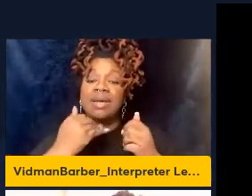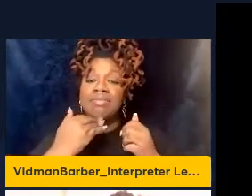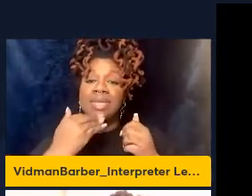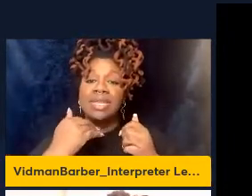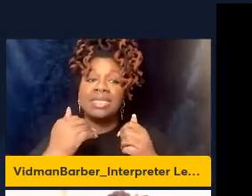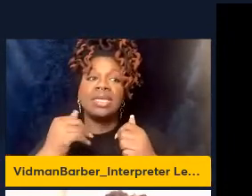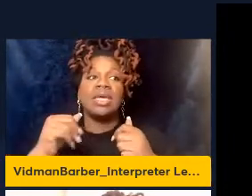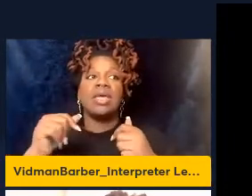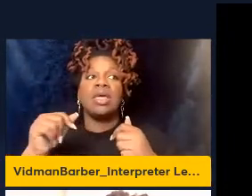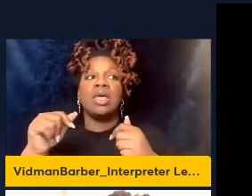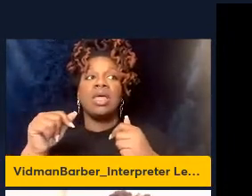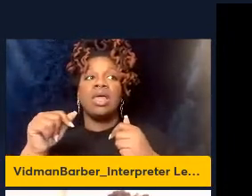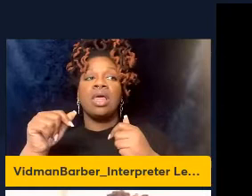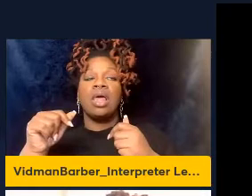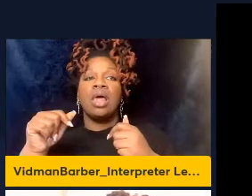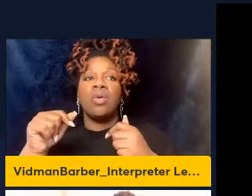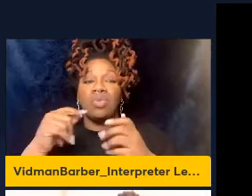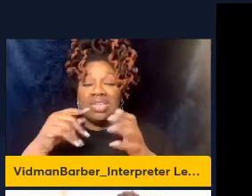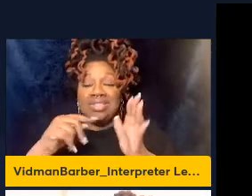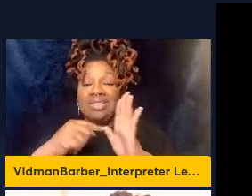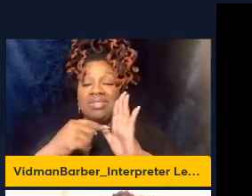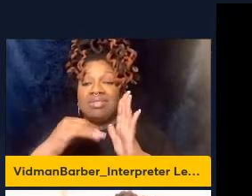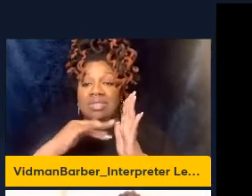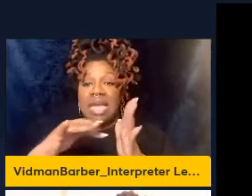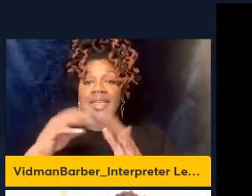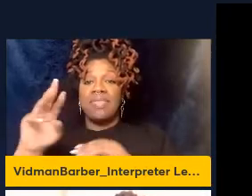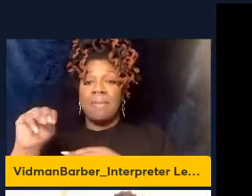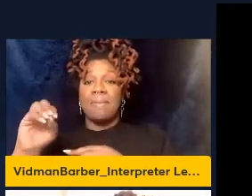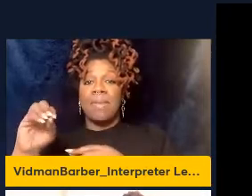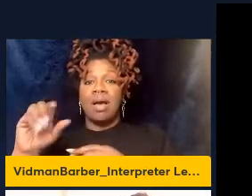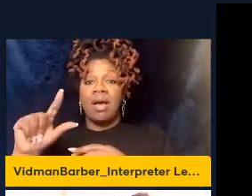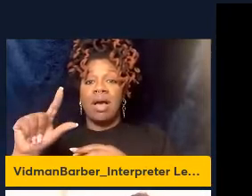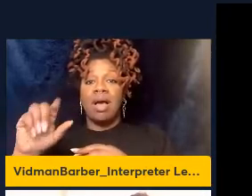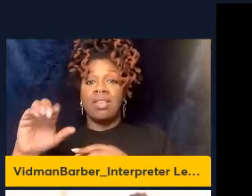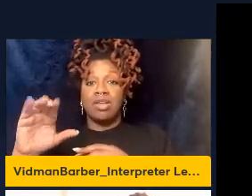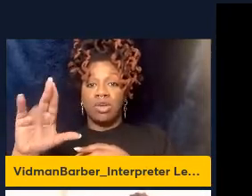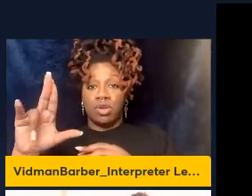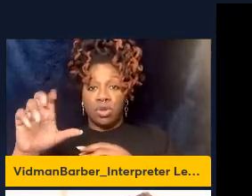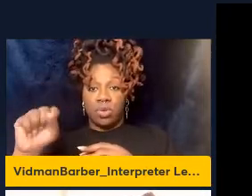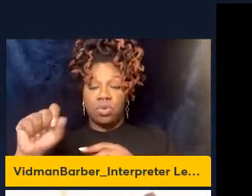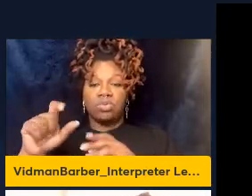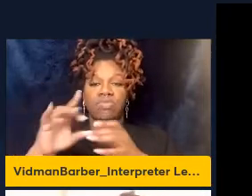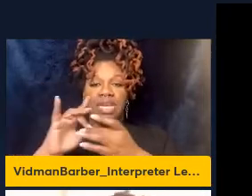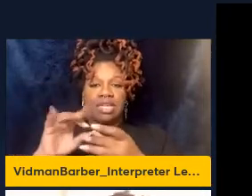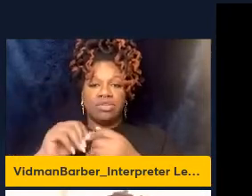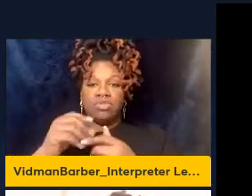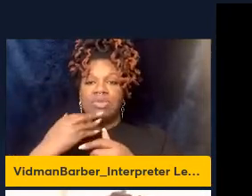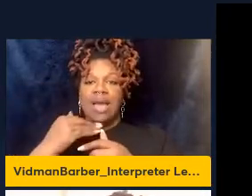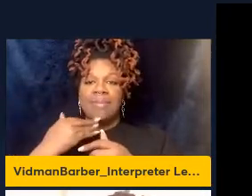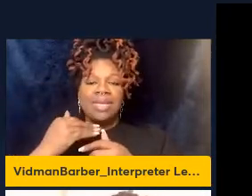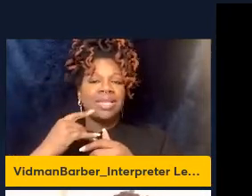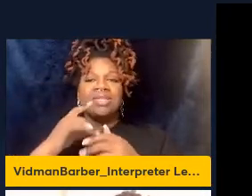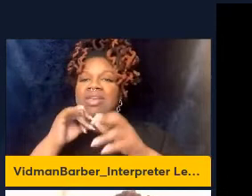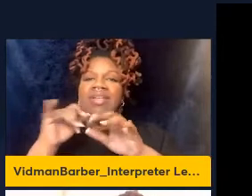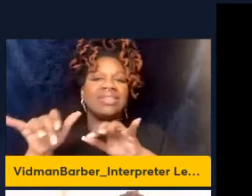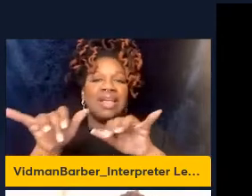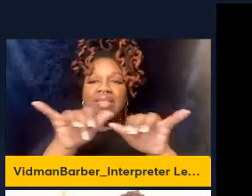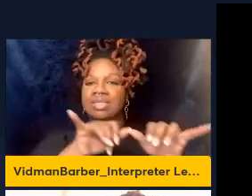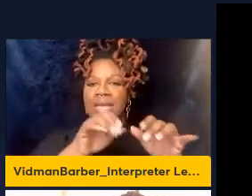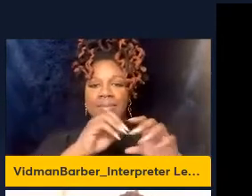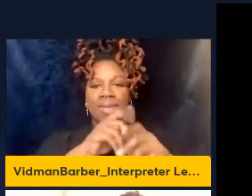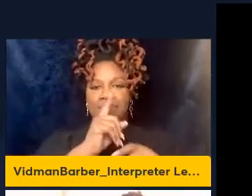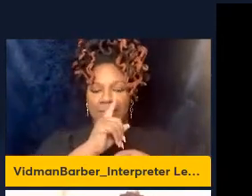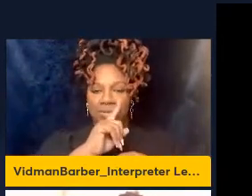don't have the molecules necessary or required for presenting lipids like we see in humans. So that made me think, you know